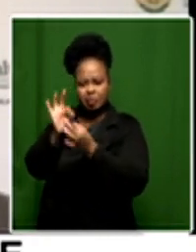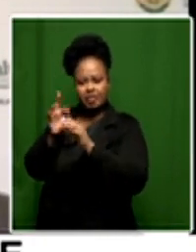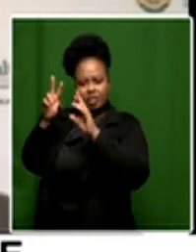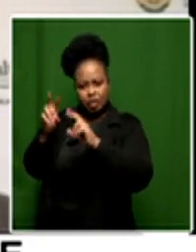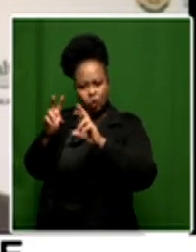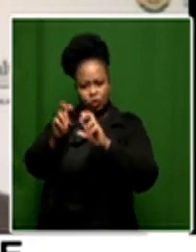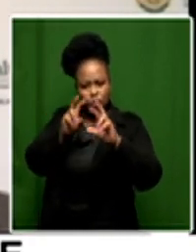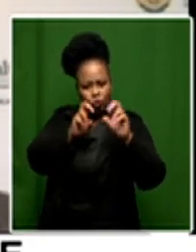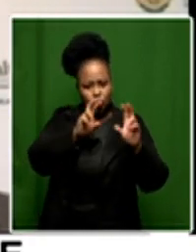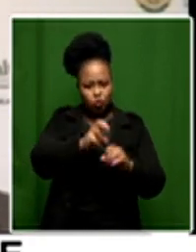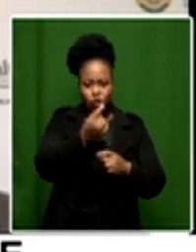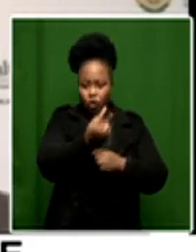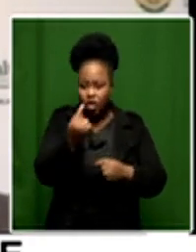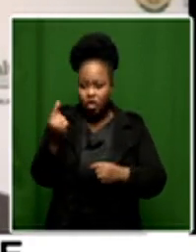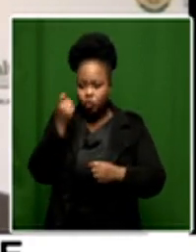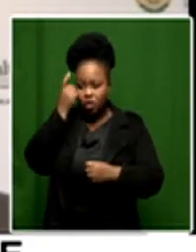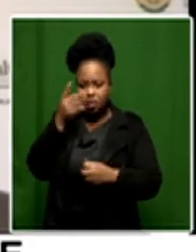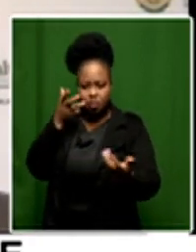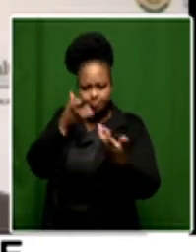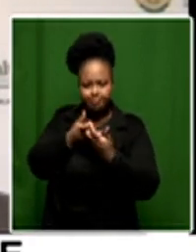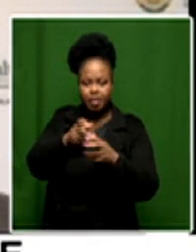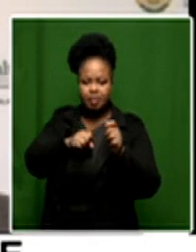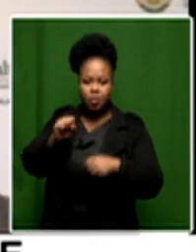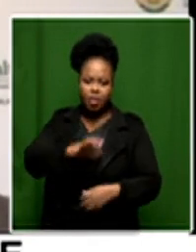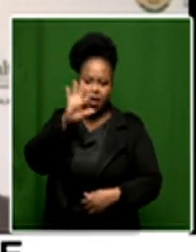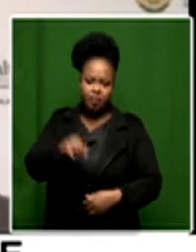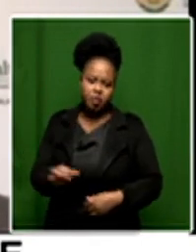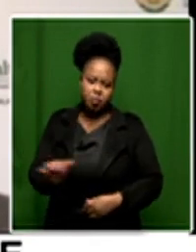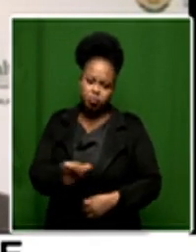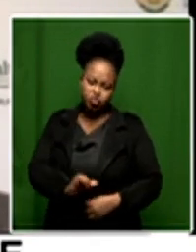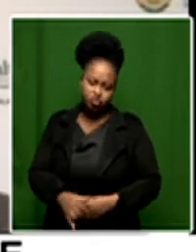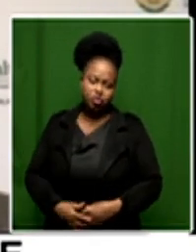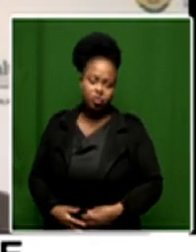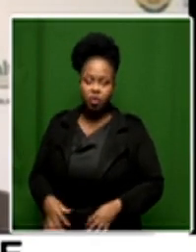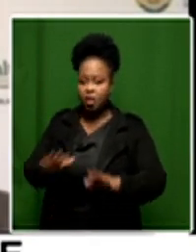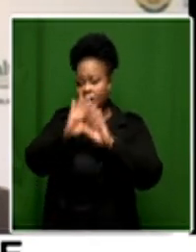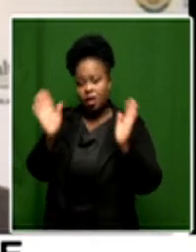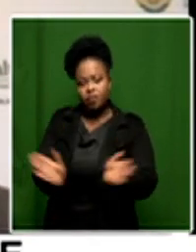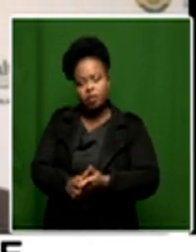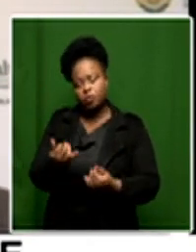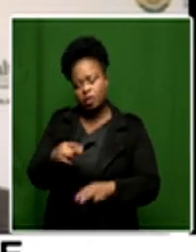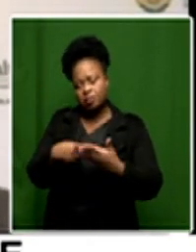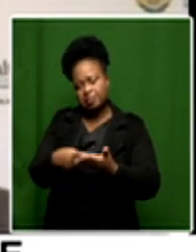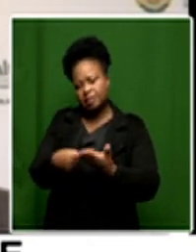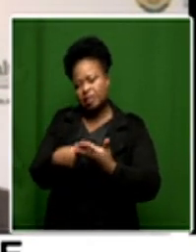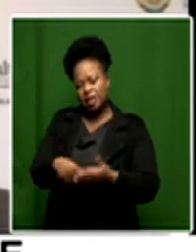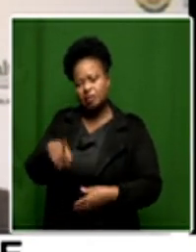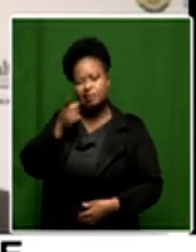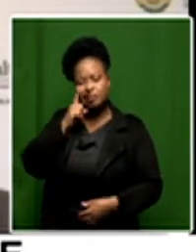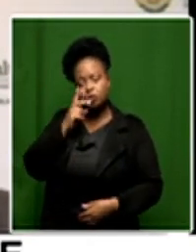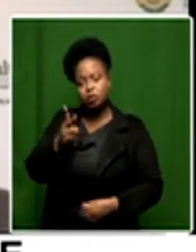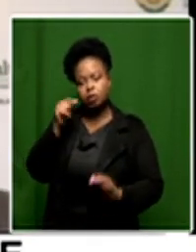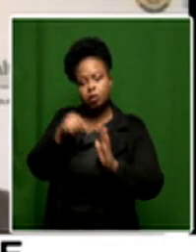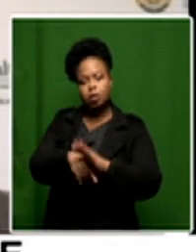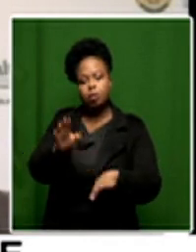delve into to understand what is most suitable for South Africa. So all of these are just discussions that are indicating the